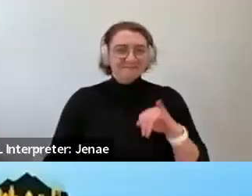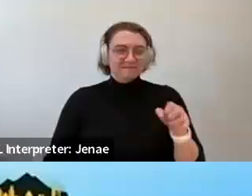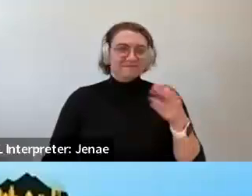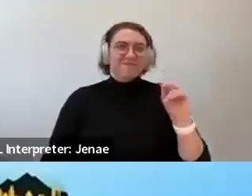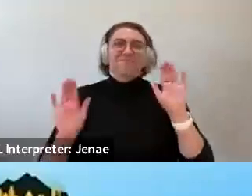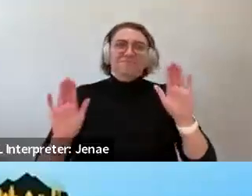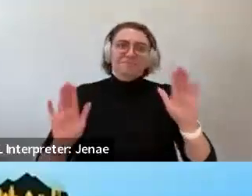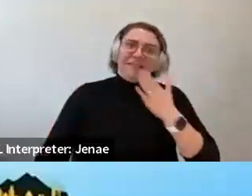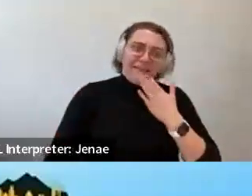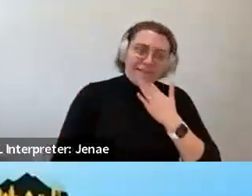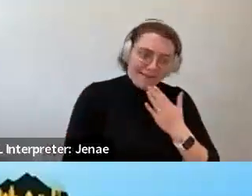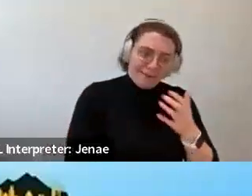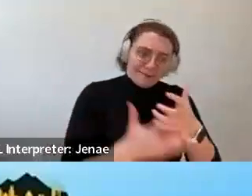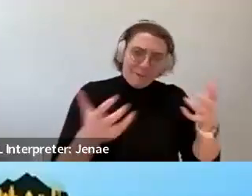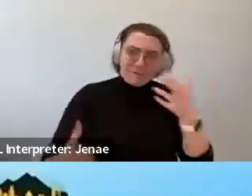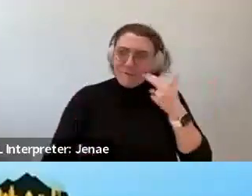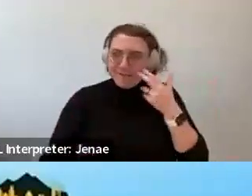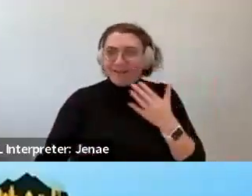Excellent. Thank you very much, Michael.